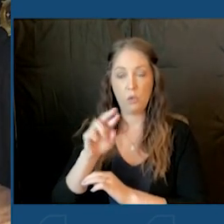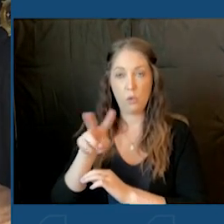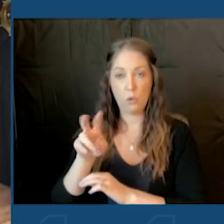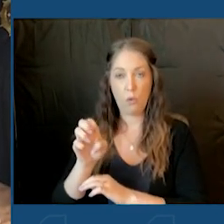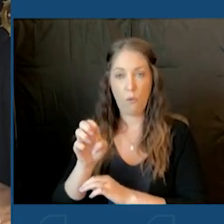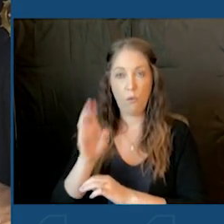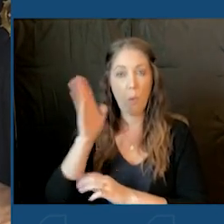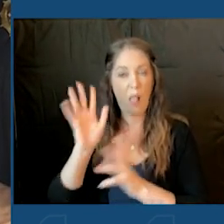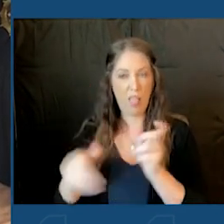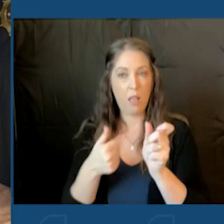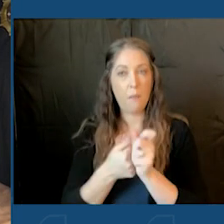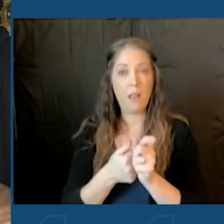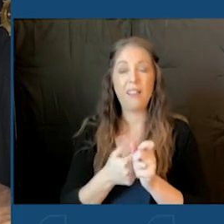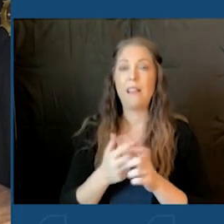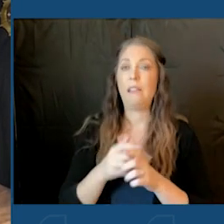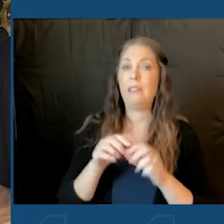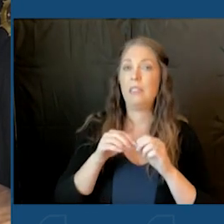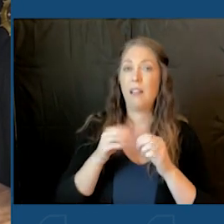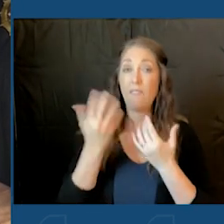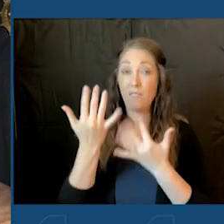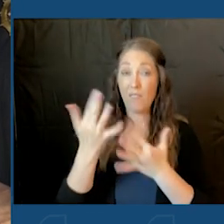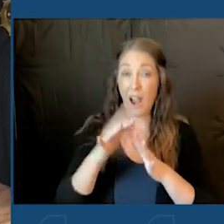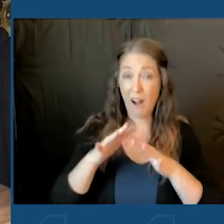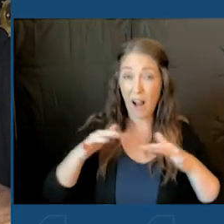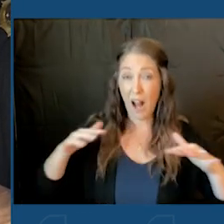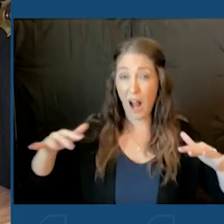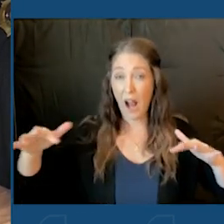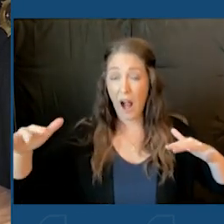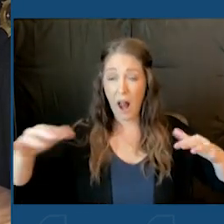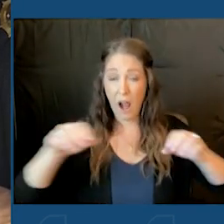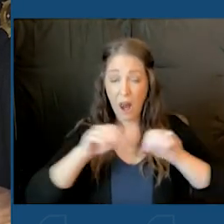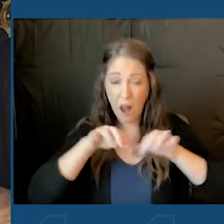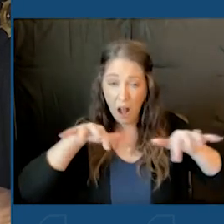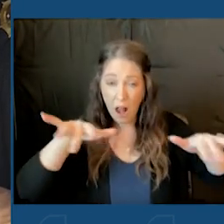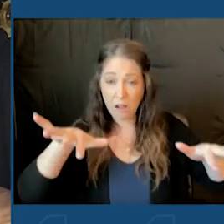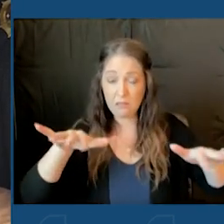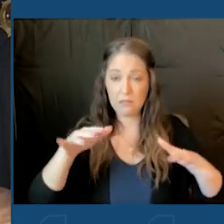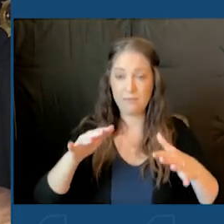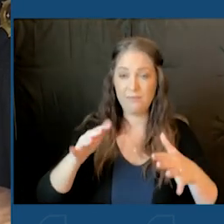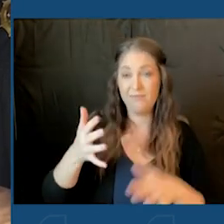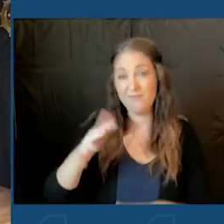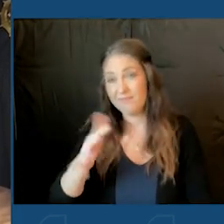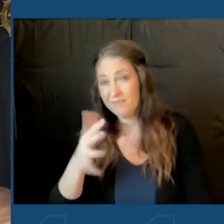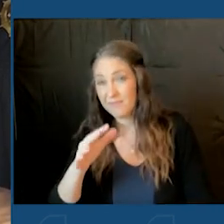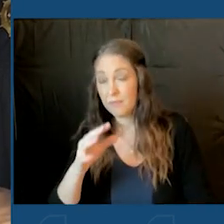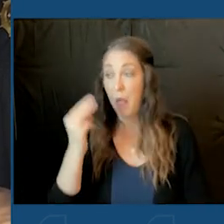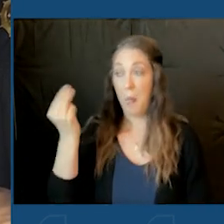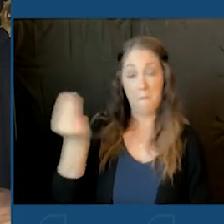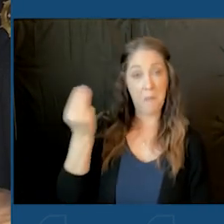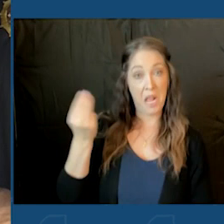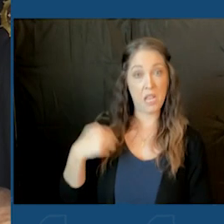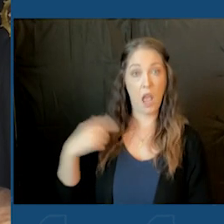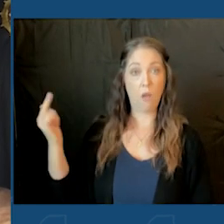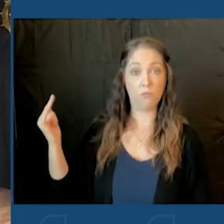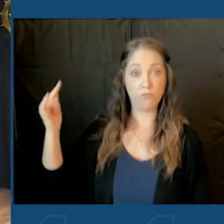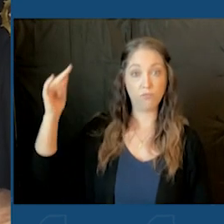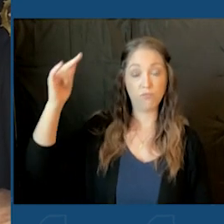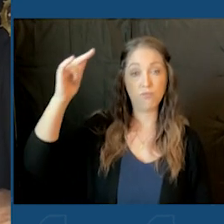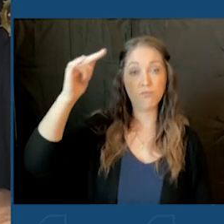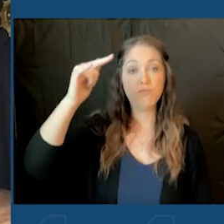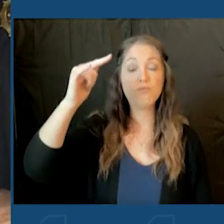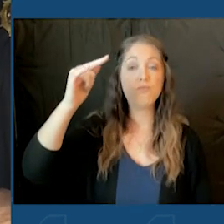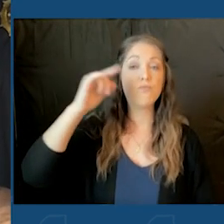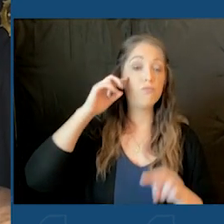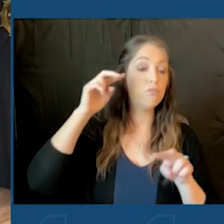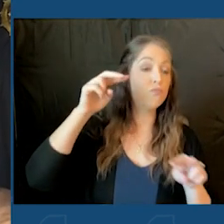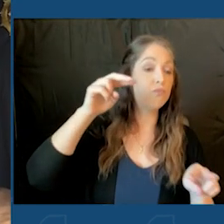The range of the fire vacillates. I flew over Monday as I was heading down to the city. I took a detour. At that time,